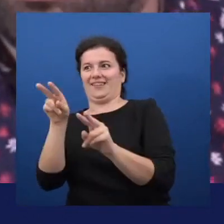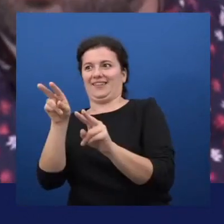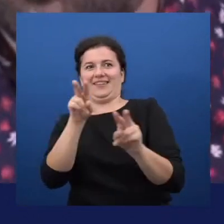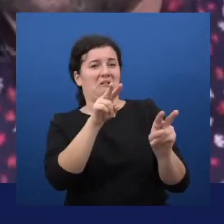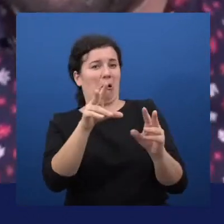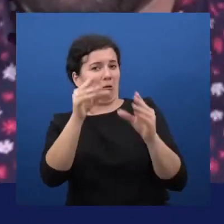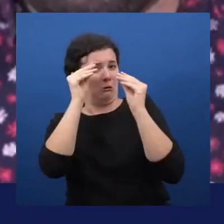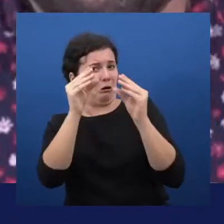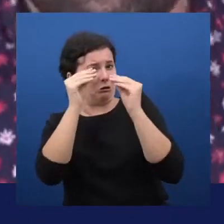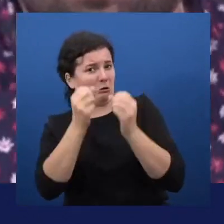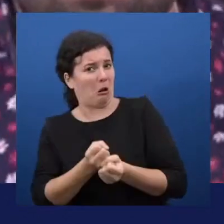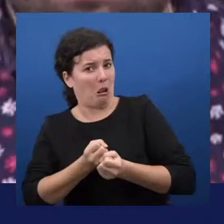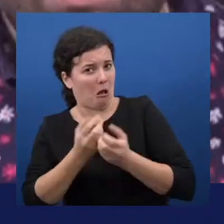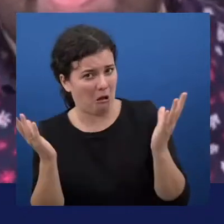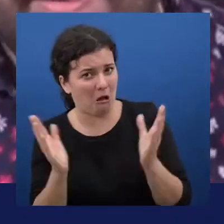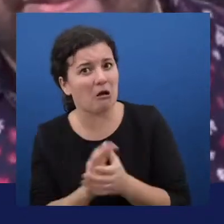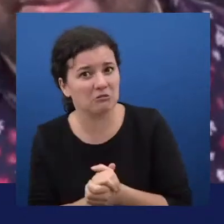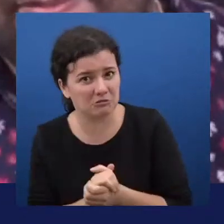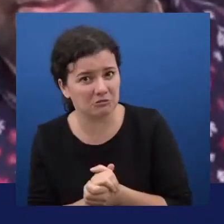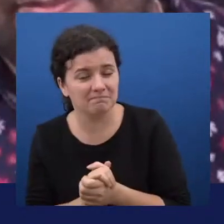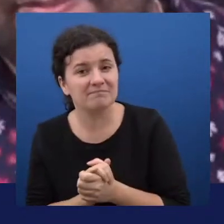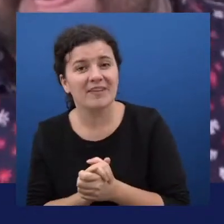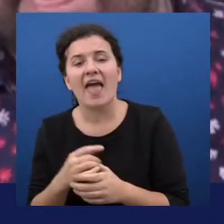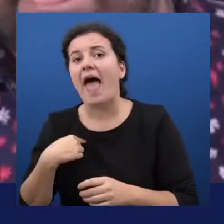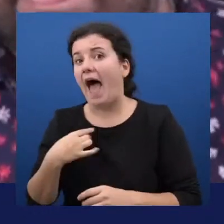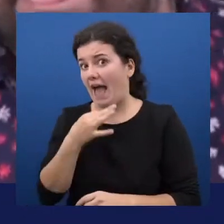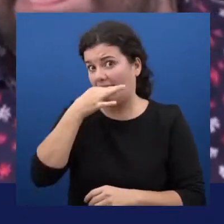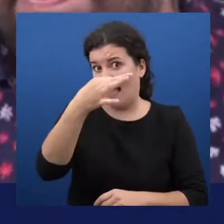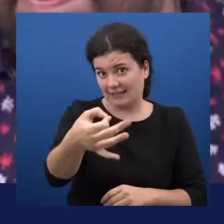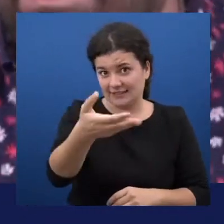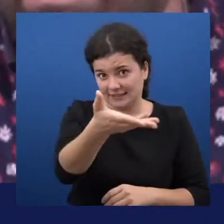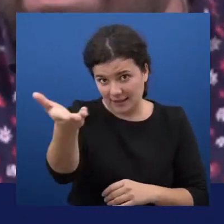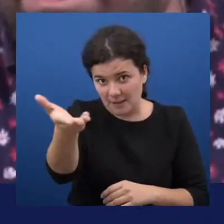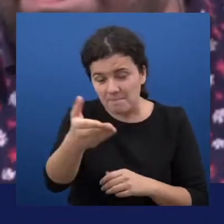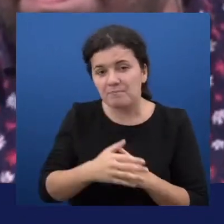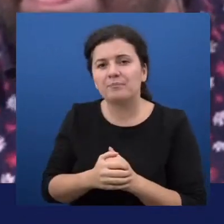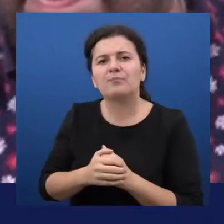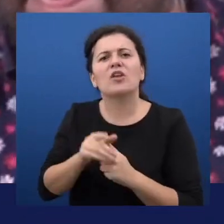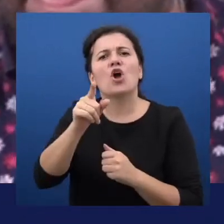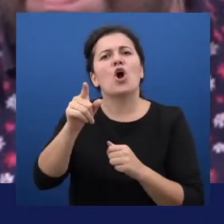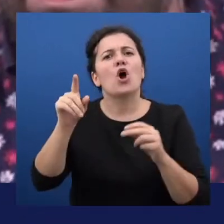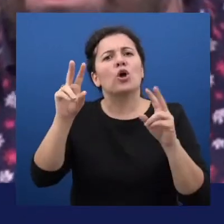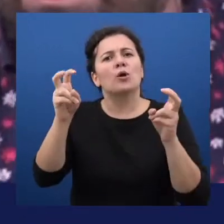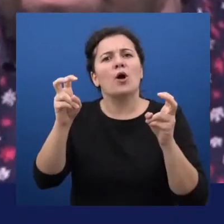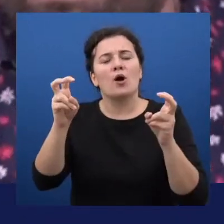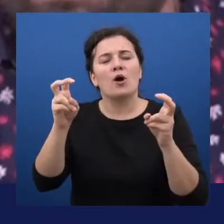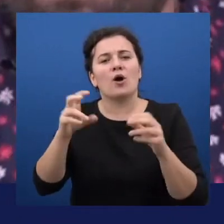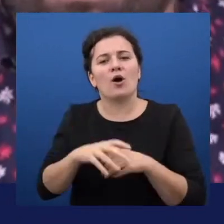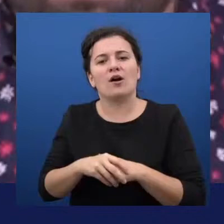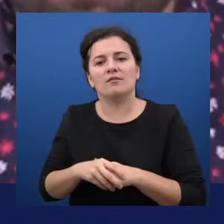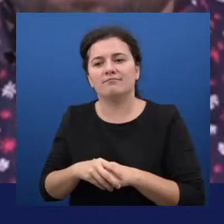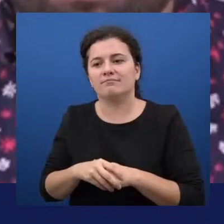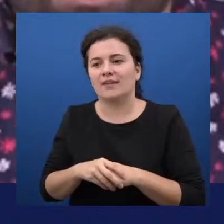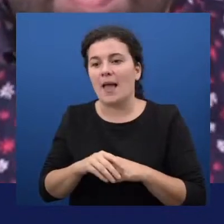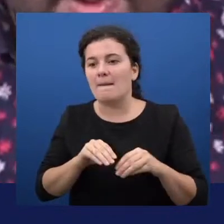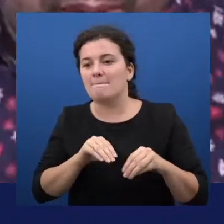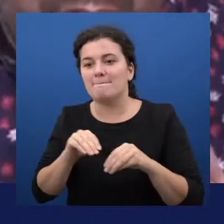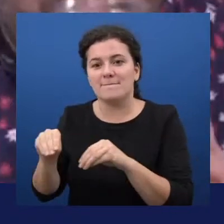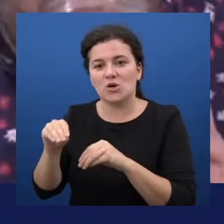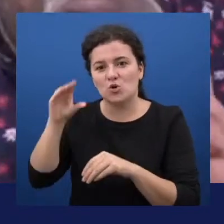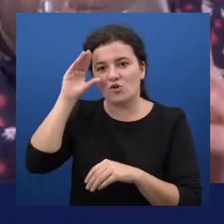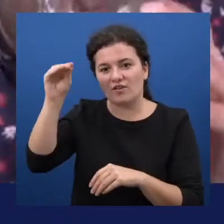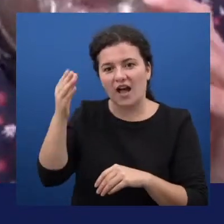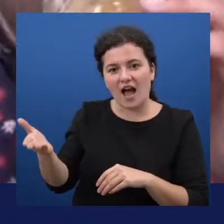And it's totally fine. So I've got a question. We talked about these neat guys and scruffy guys. Do you see any